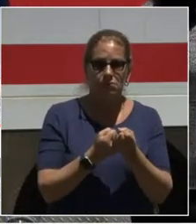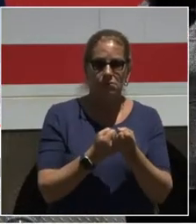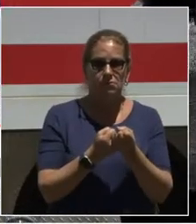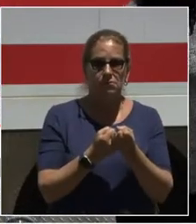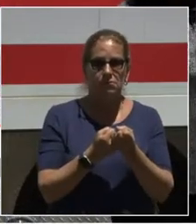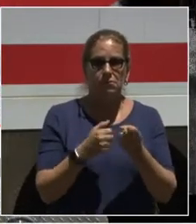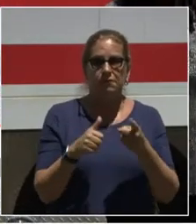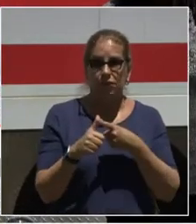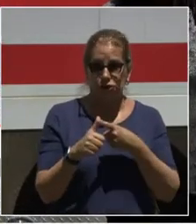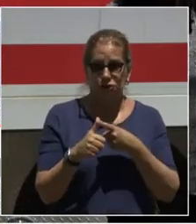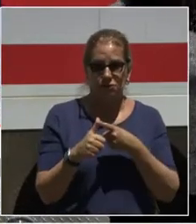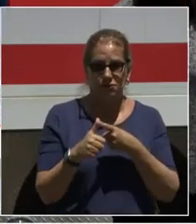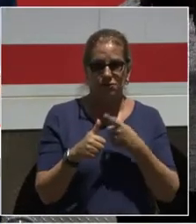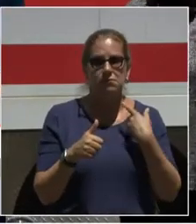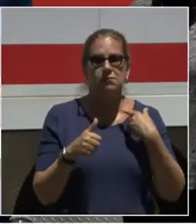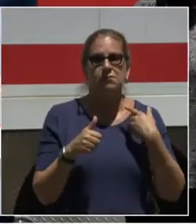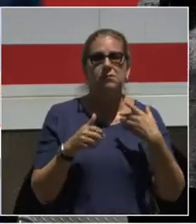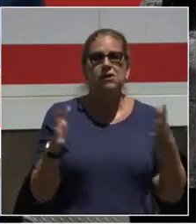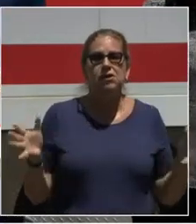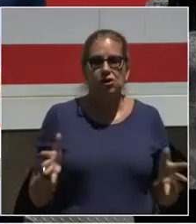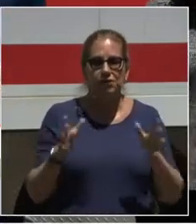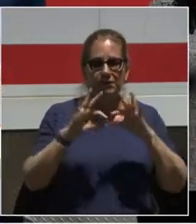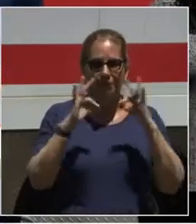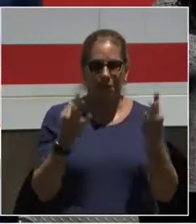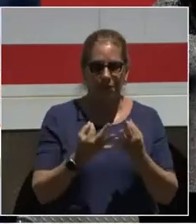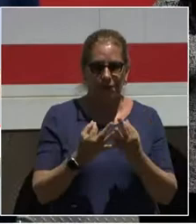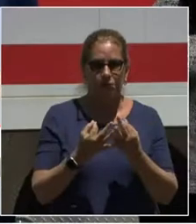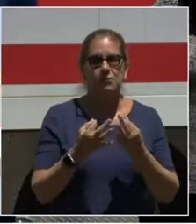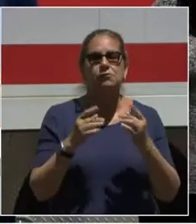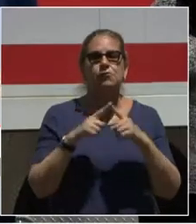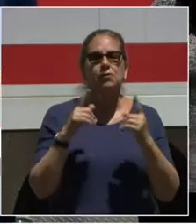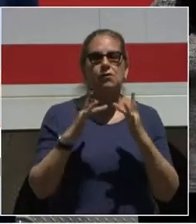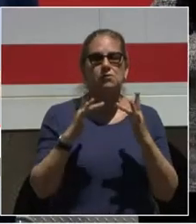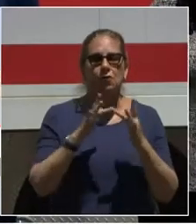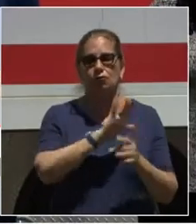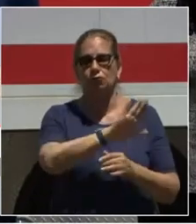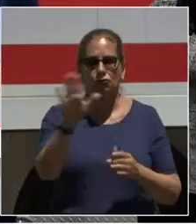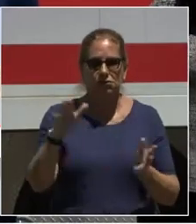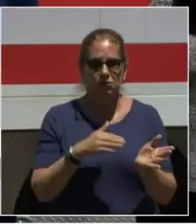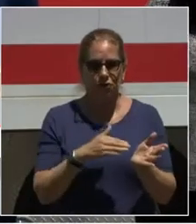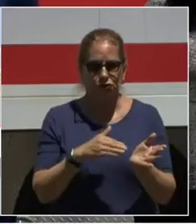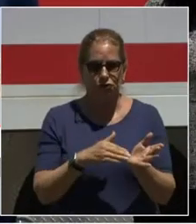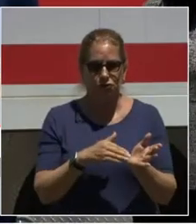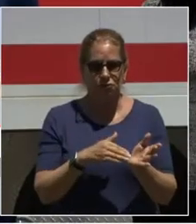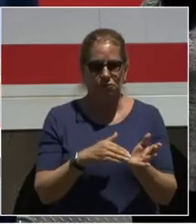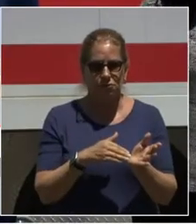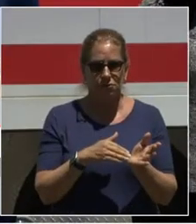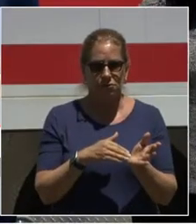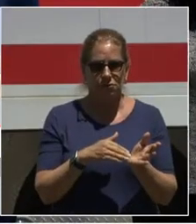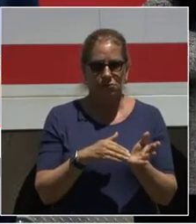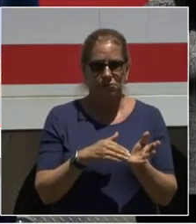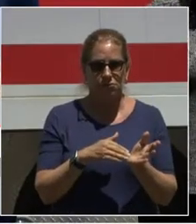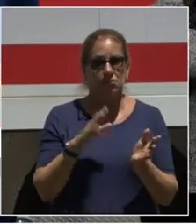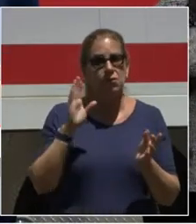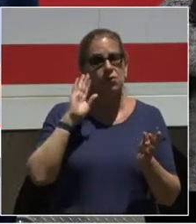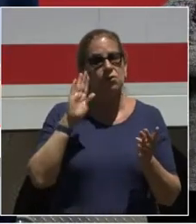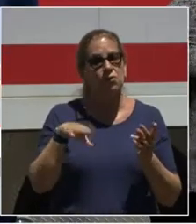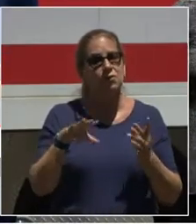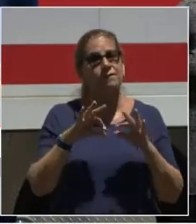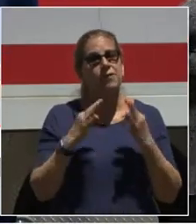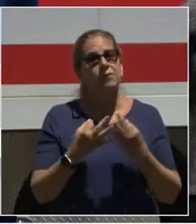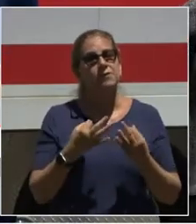encouraging families to reach out to the primary health care provider of their children. We know that families tend to want to have the person